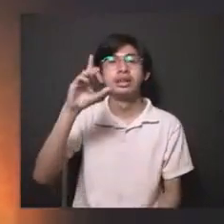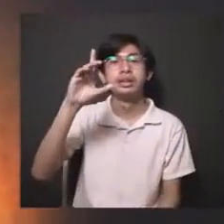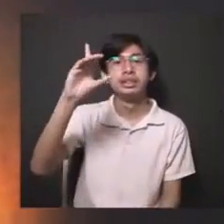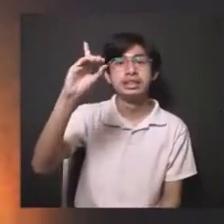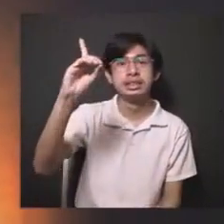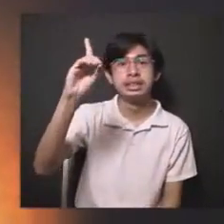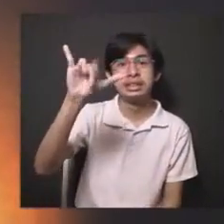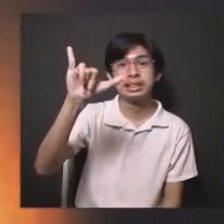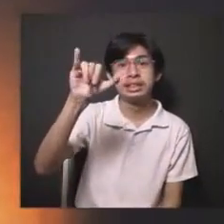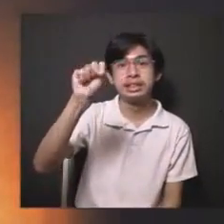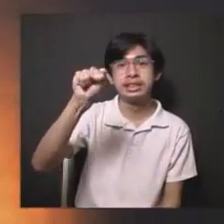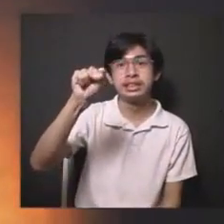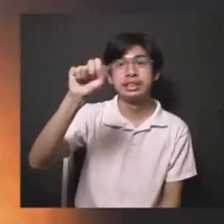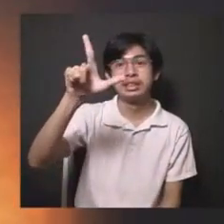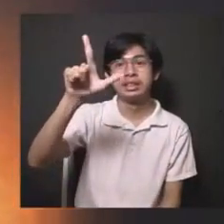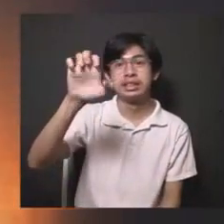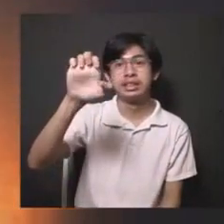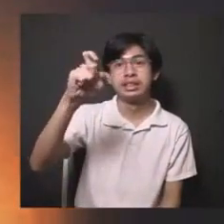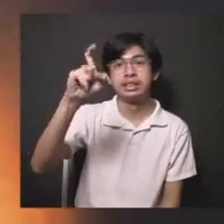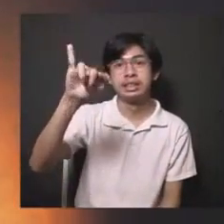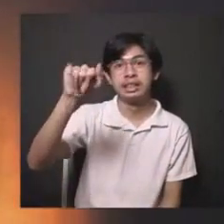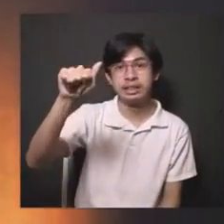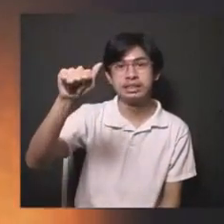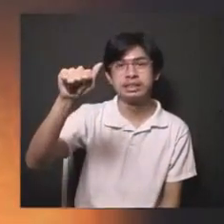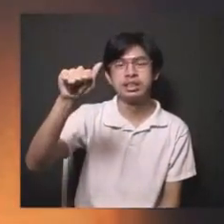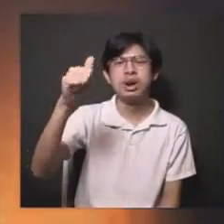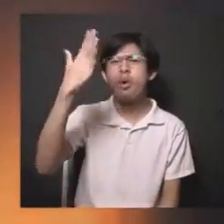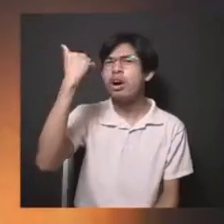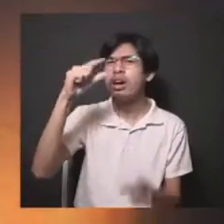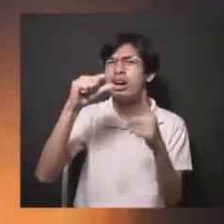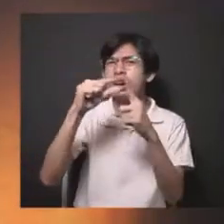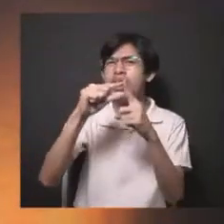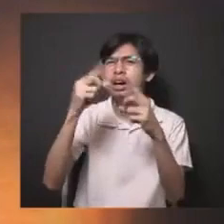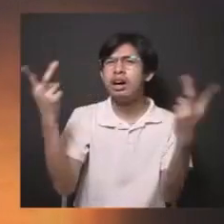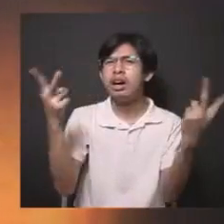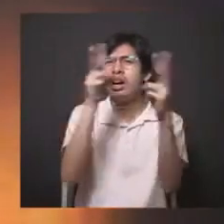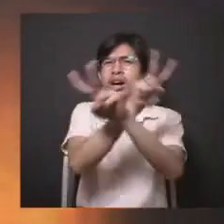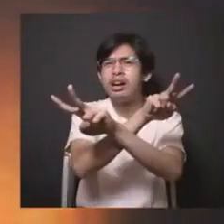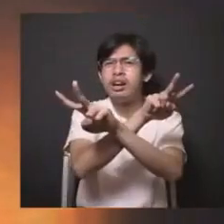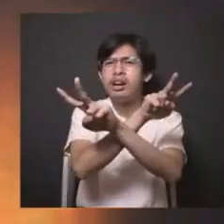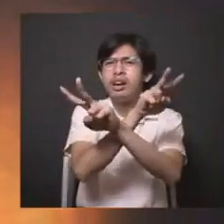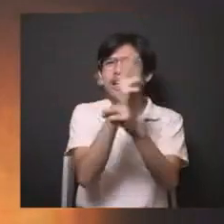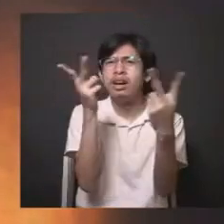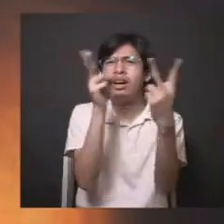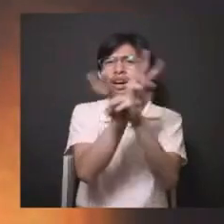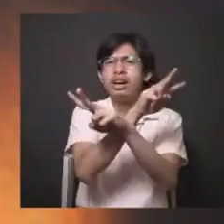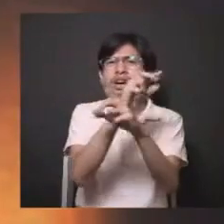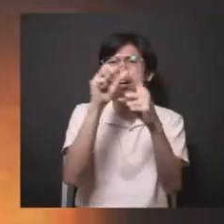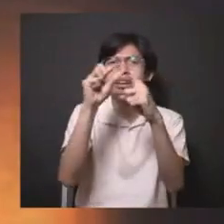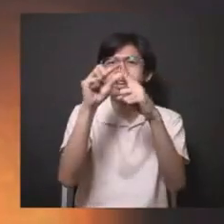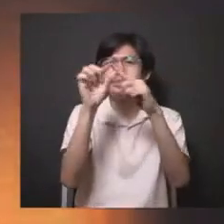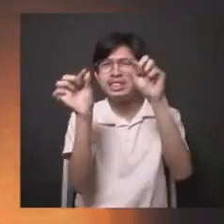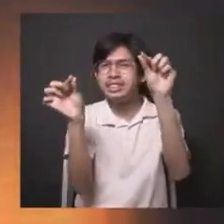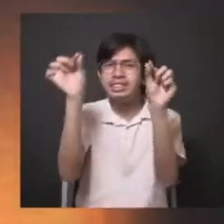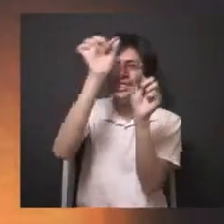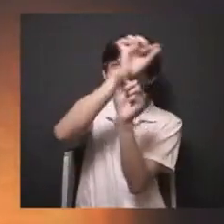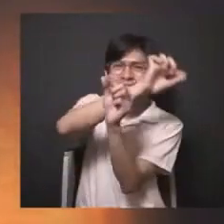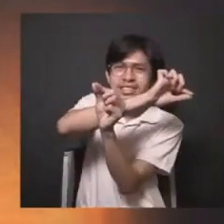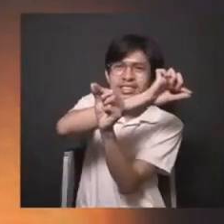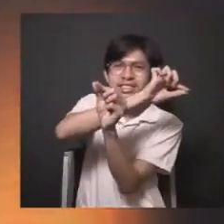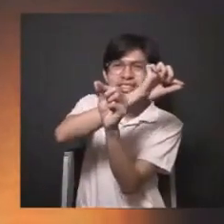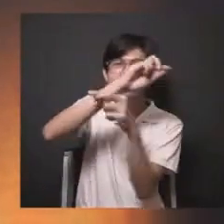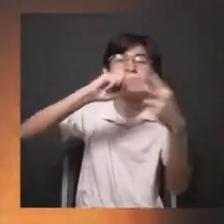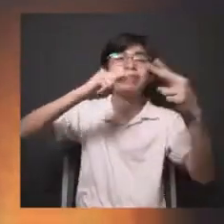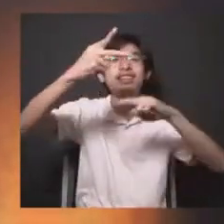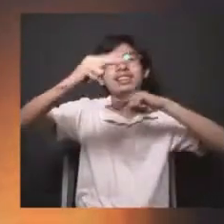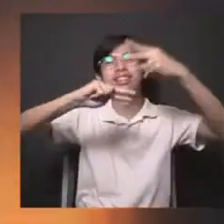when I would read the words, the letters will just invert itself. The only thing I remember that when I was a kid, I